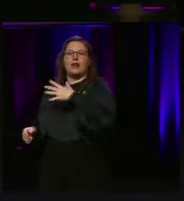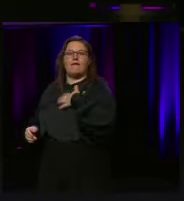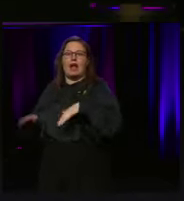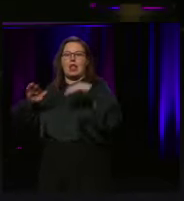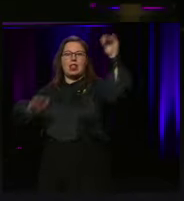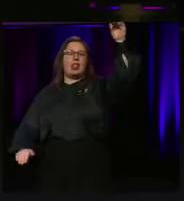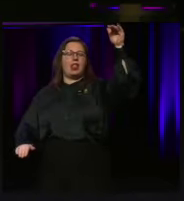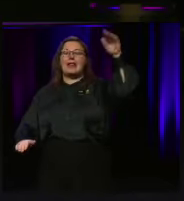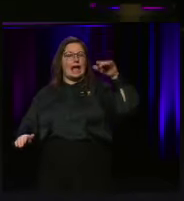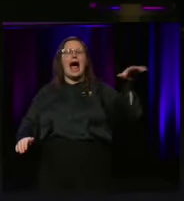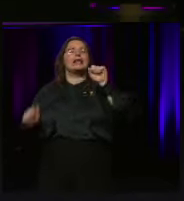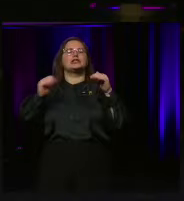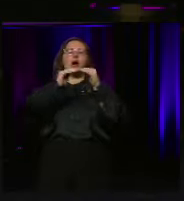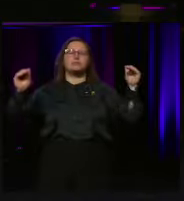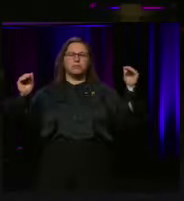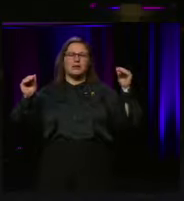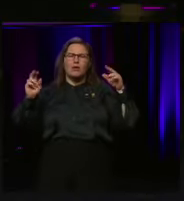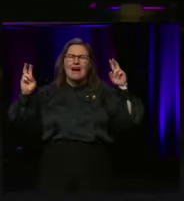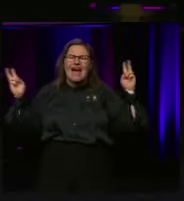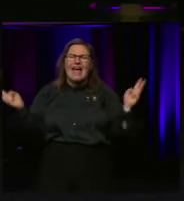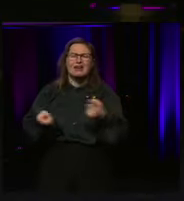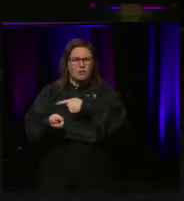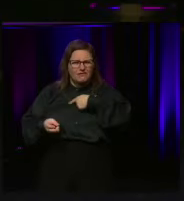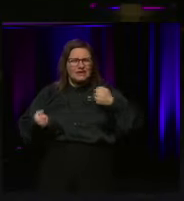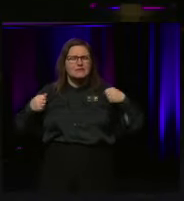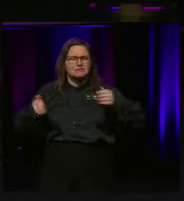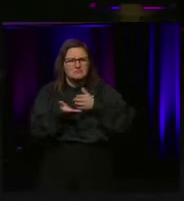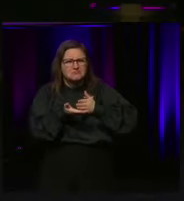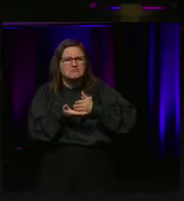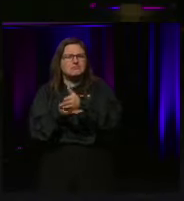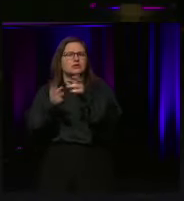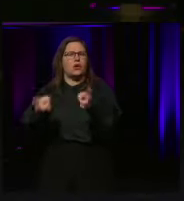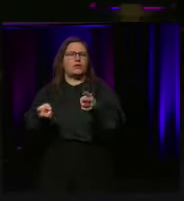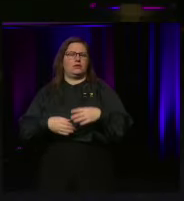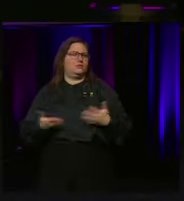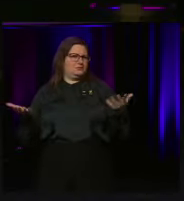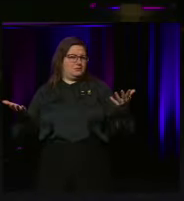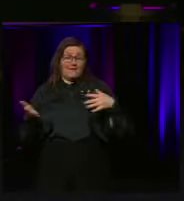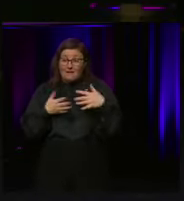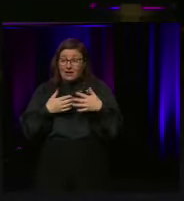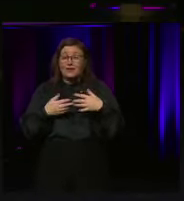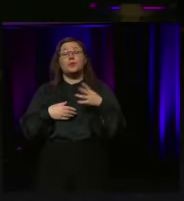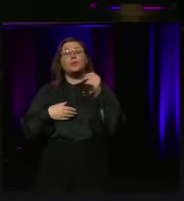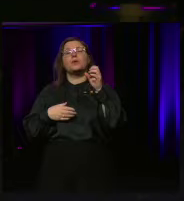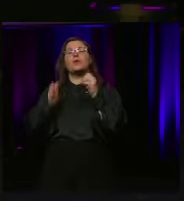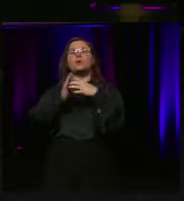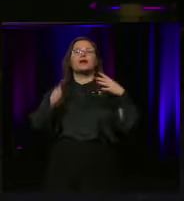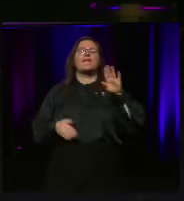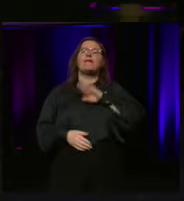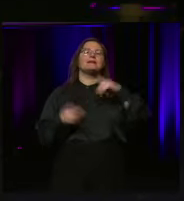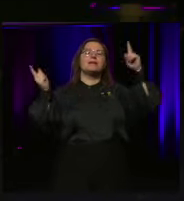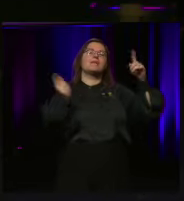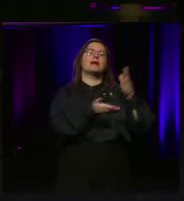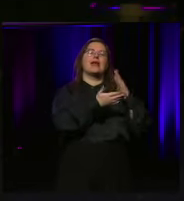it happened. And I mean, it was possible to happen because of the lack of a human rights